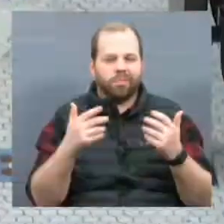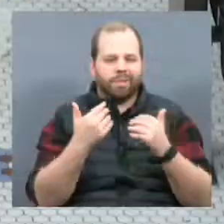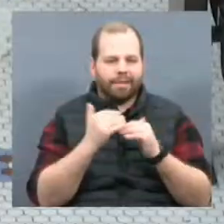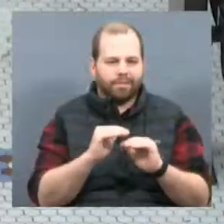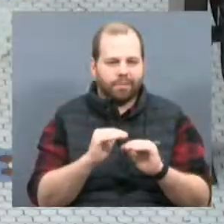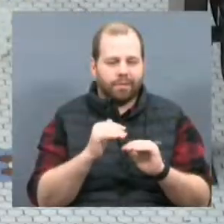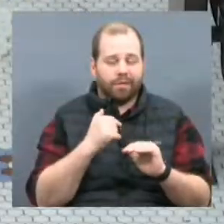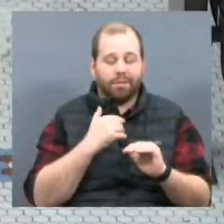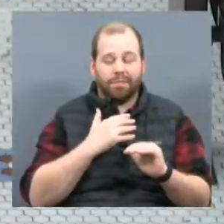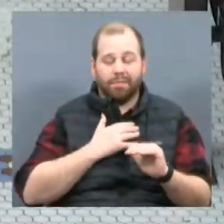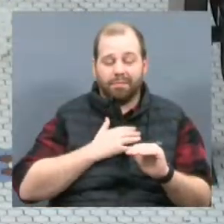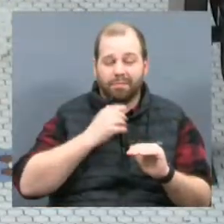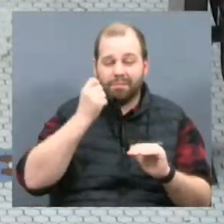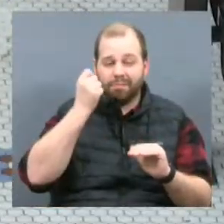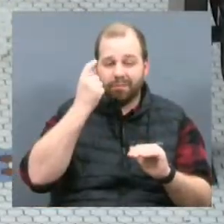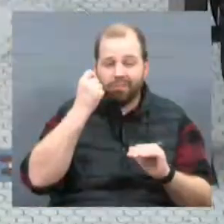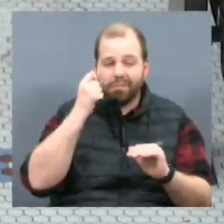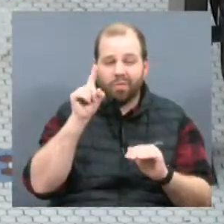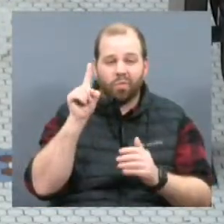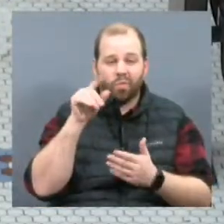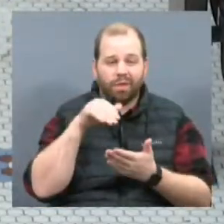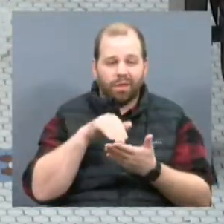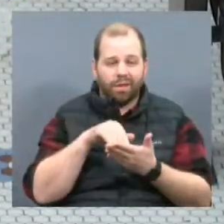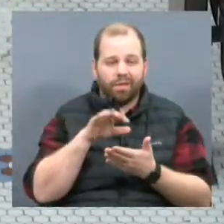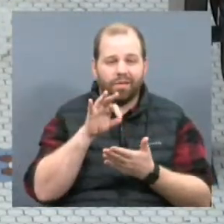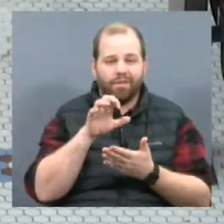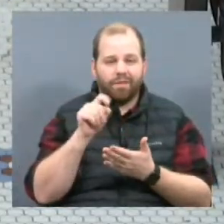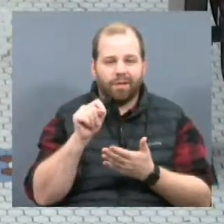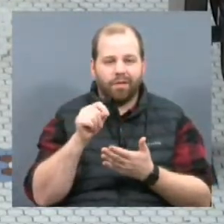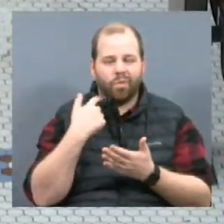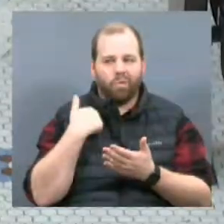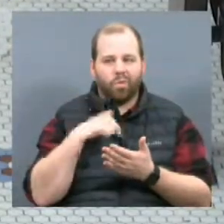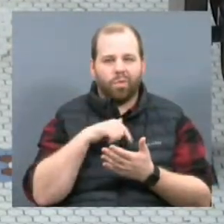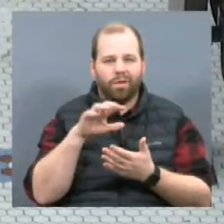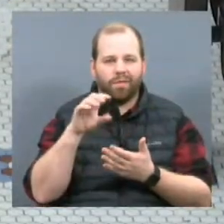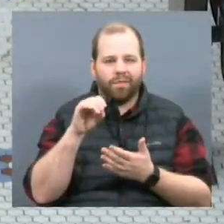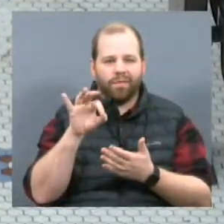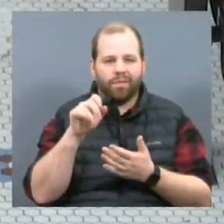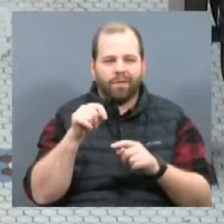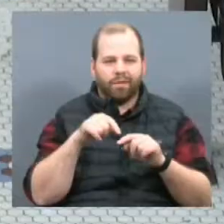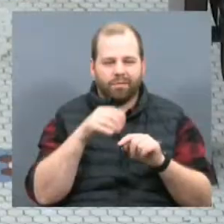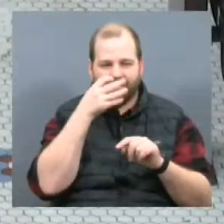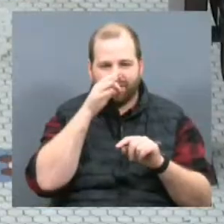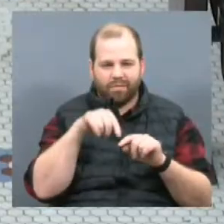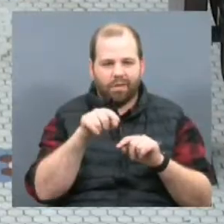be 1,000 feet, within 1,000 feet. We're probably 50 feet from our property line to theirs.